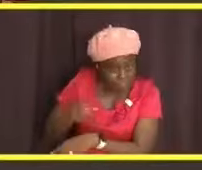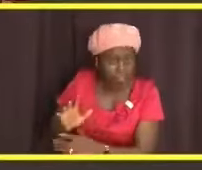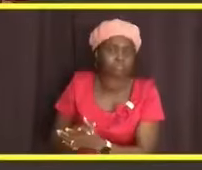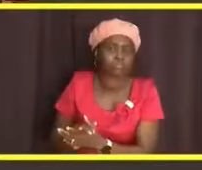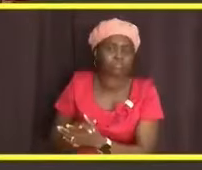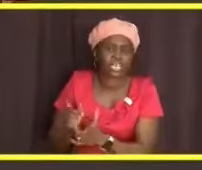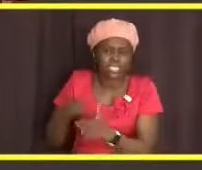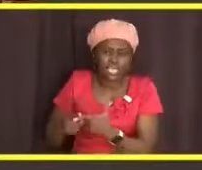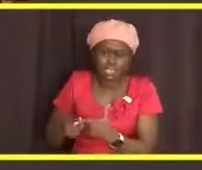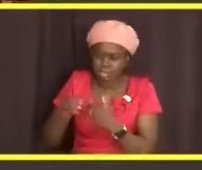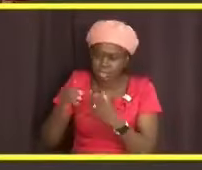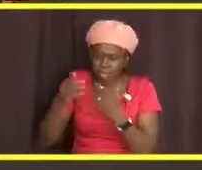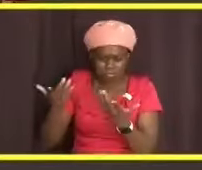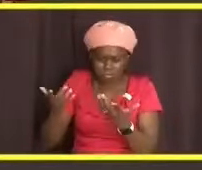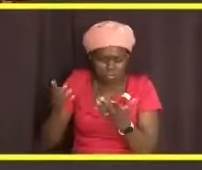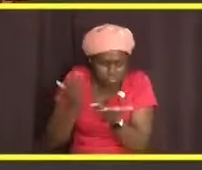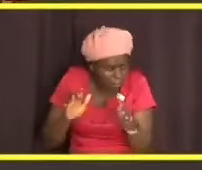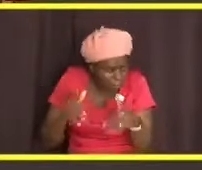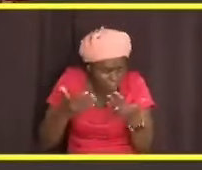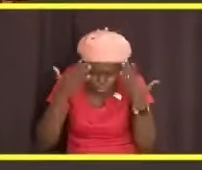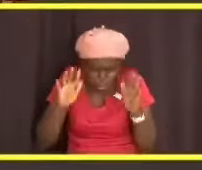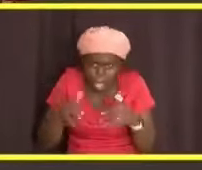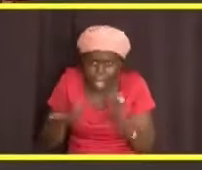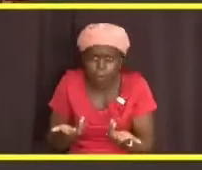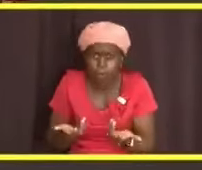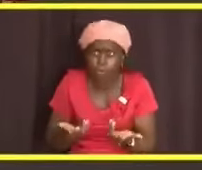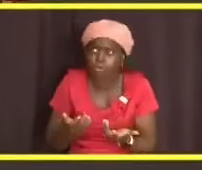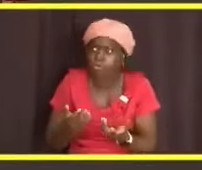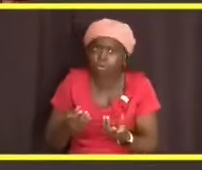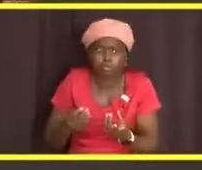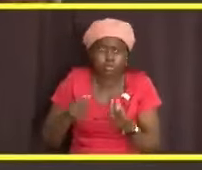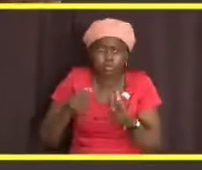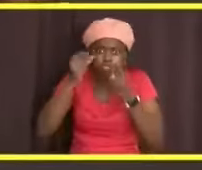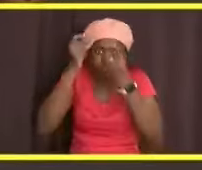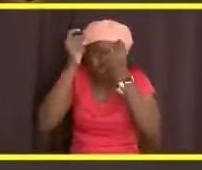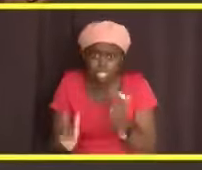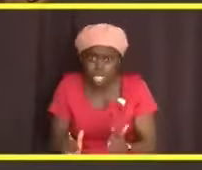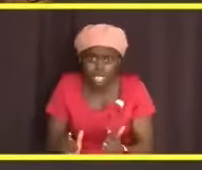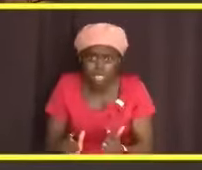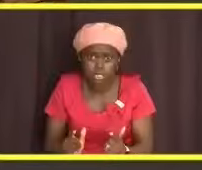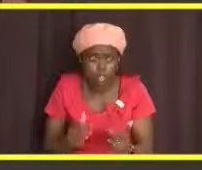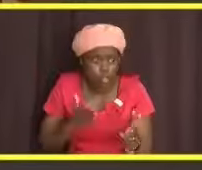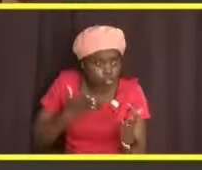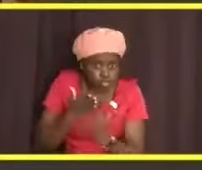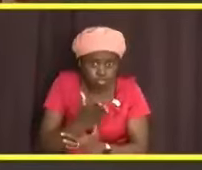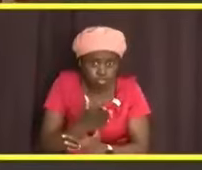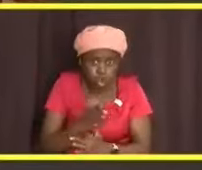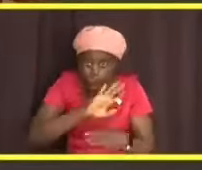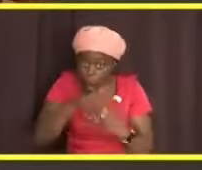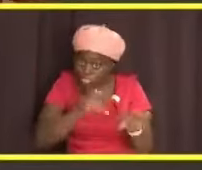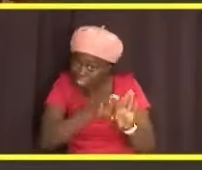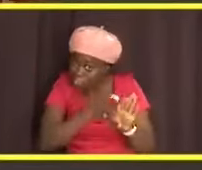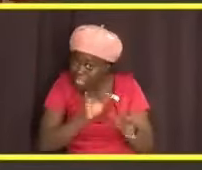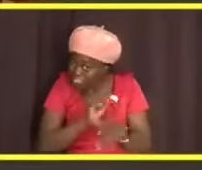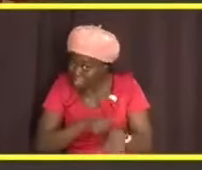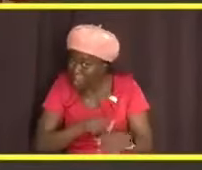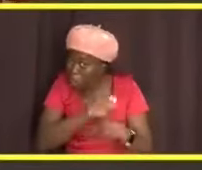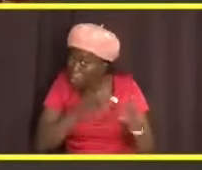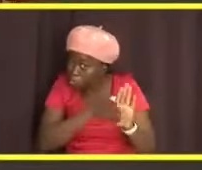And all of a sudden, through the locked doors, true story,